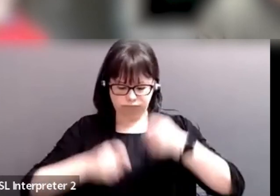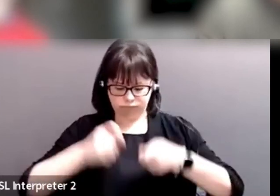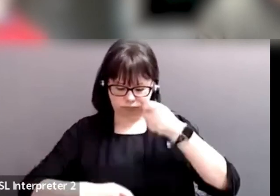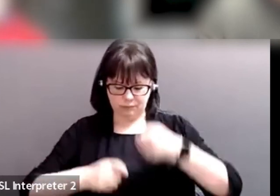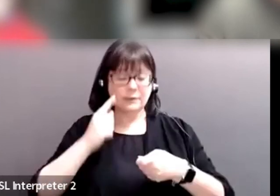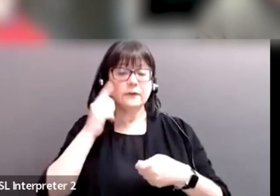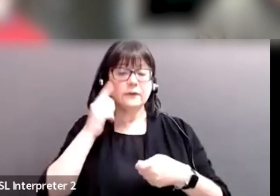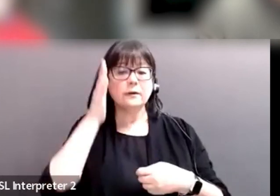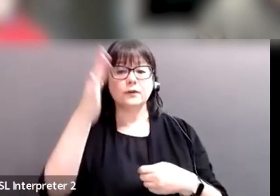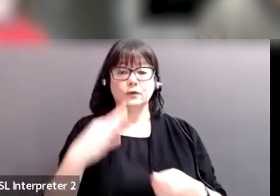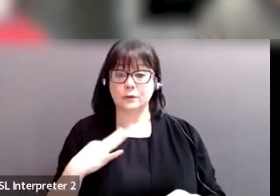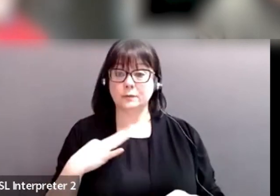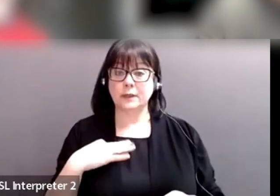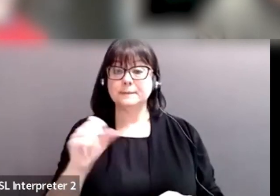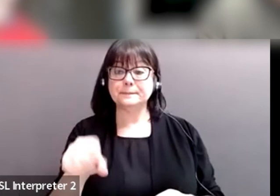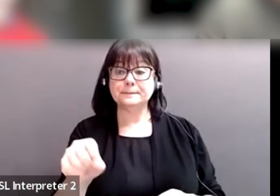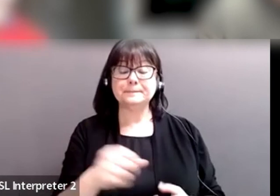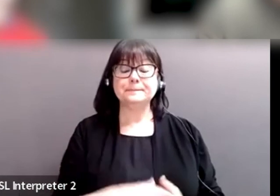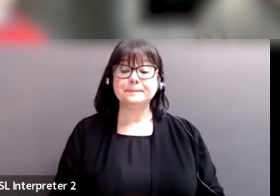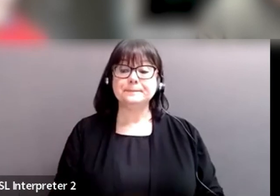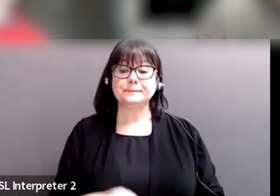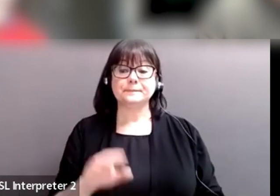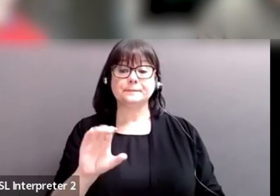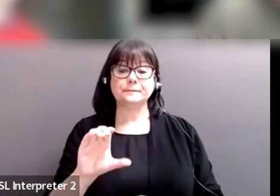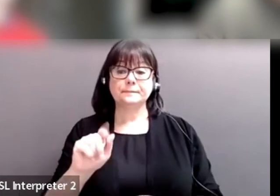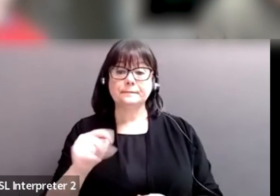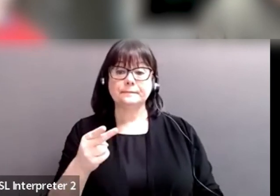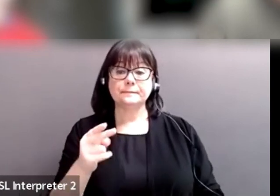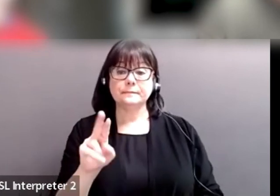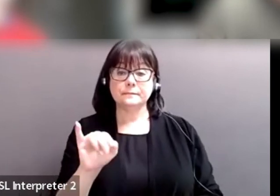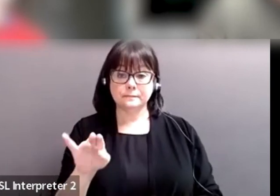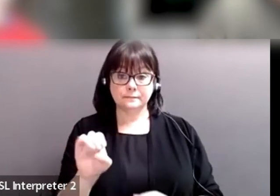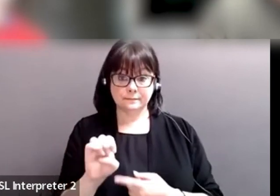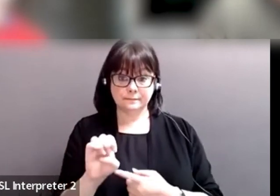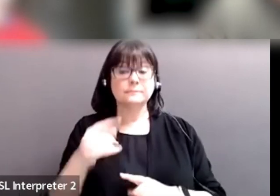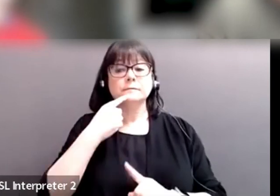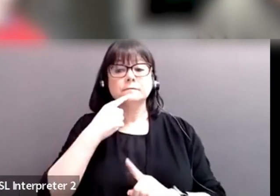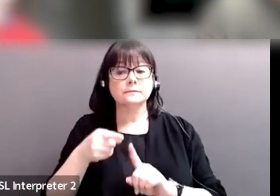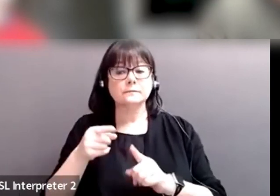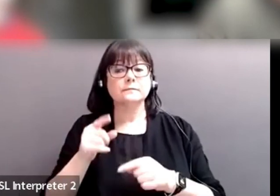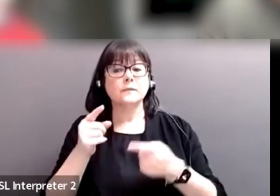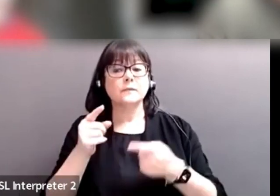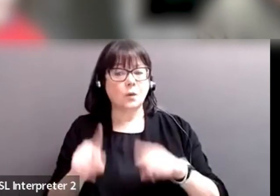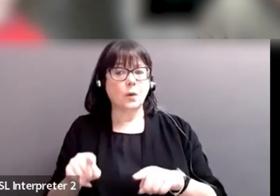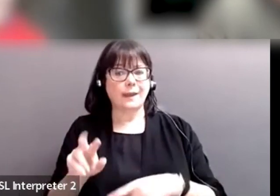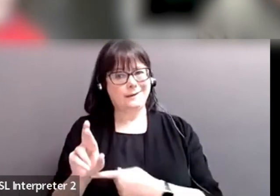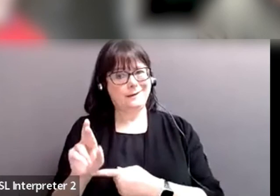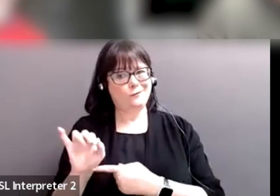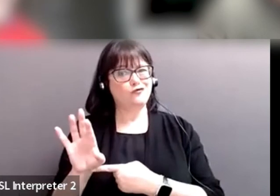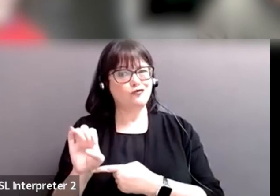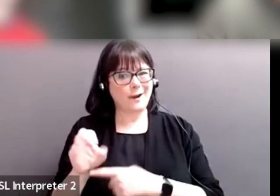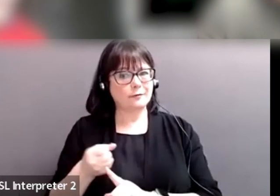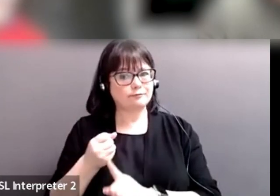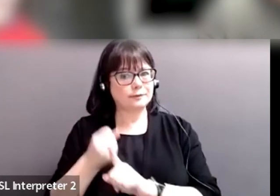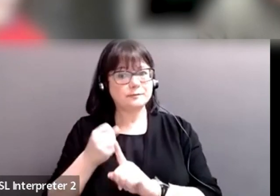future applications that you may be wanting to submit. Yeah, definitely. And on the rare case that we do have applications not be approved through our managed solution, we